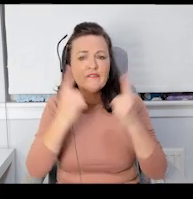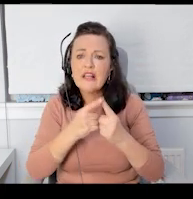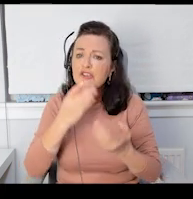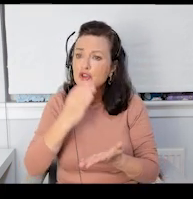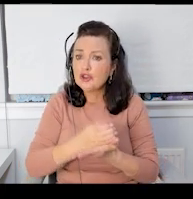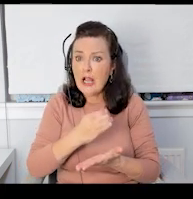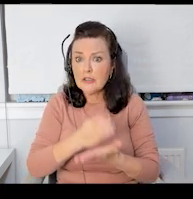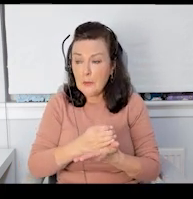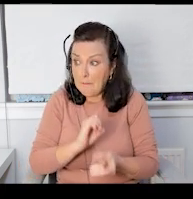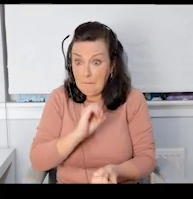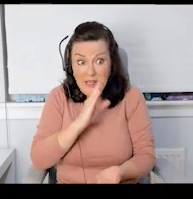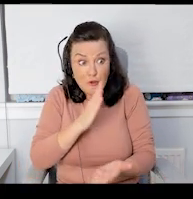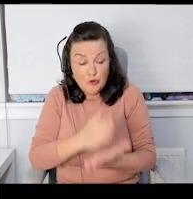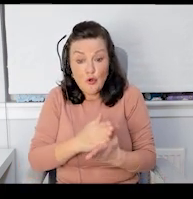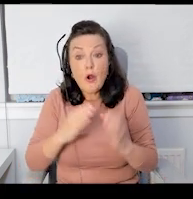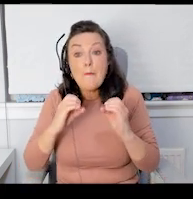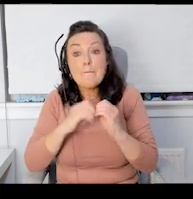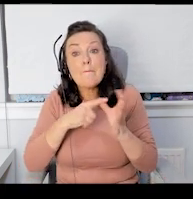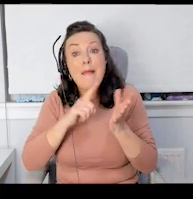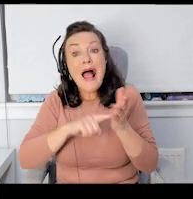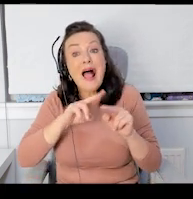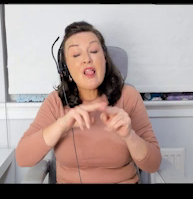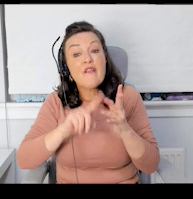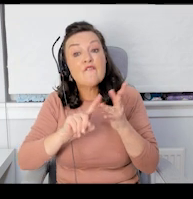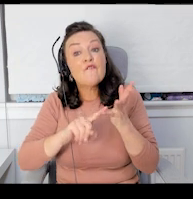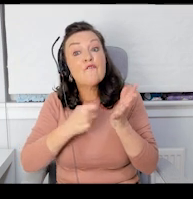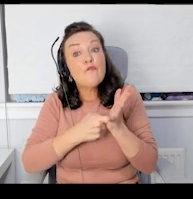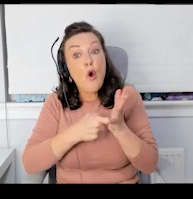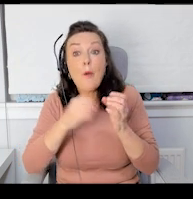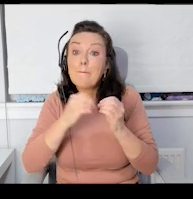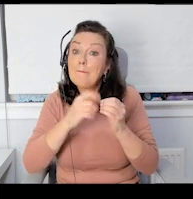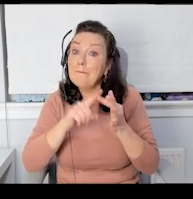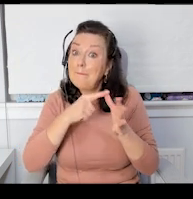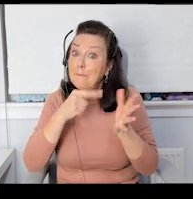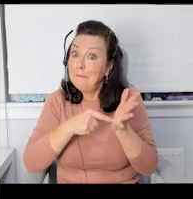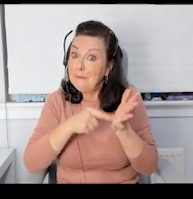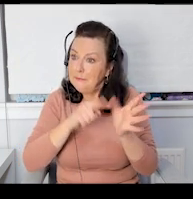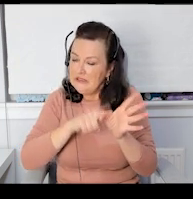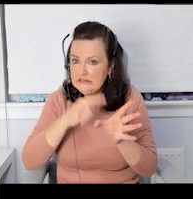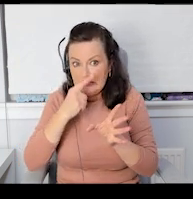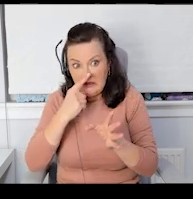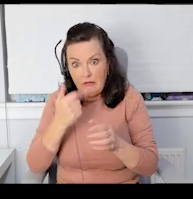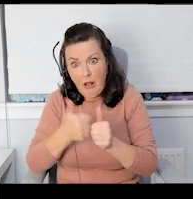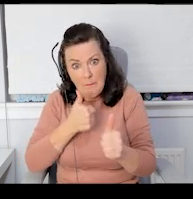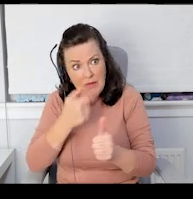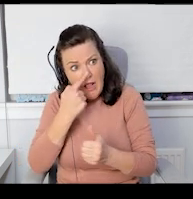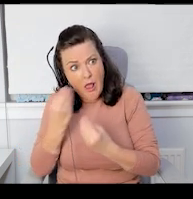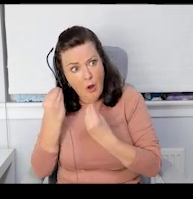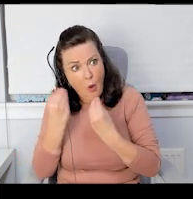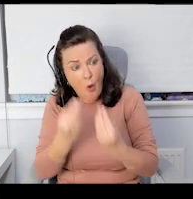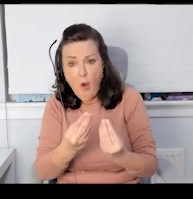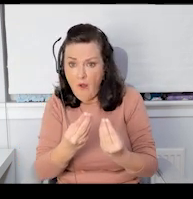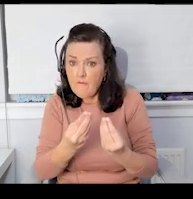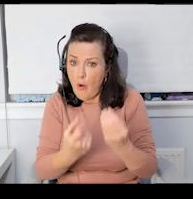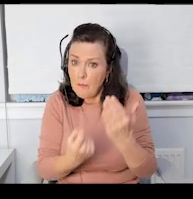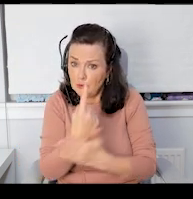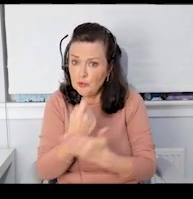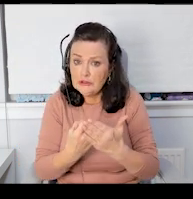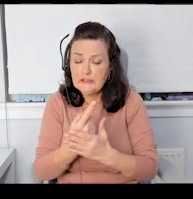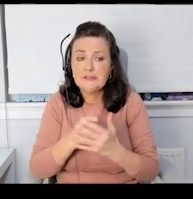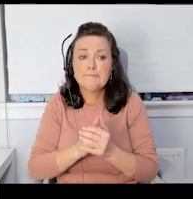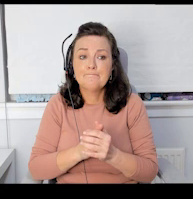charities, making sure that Balfour Beatty can offer opportunities to people that need them. Bethany Welsh is a social